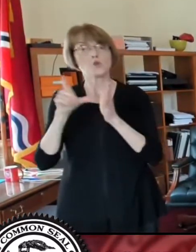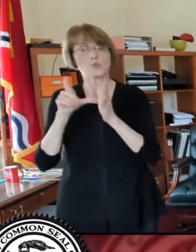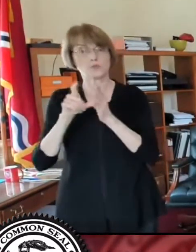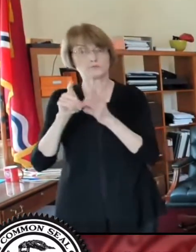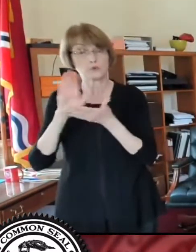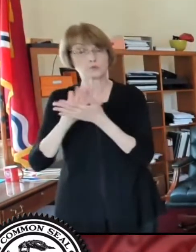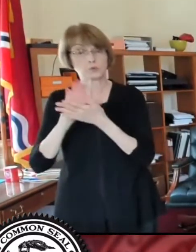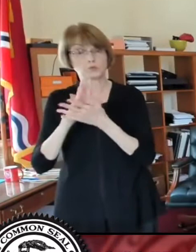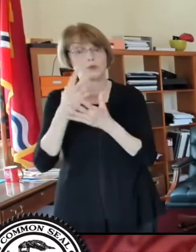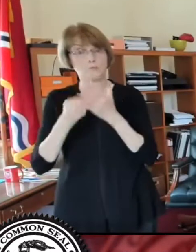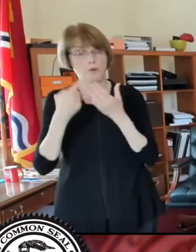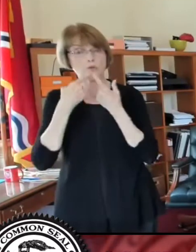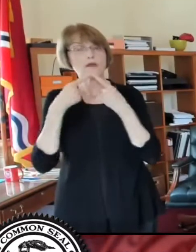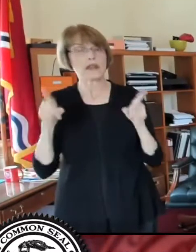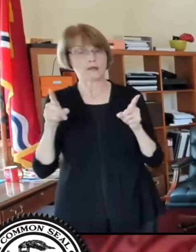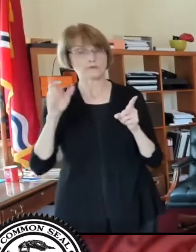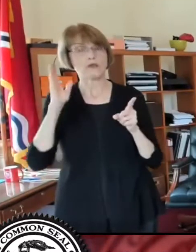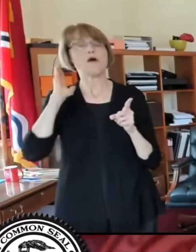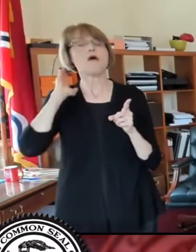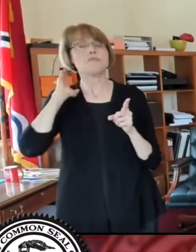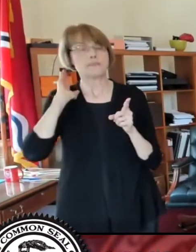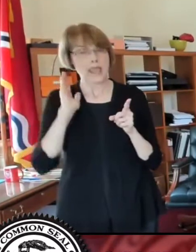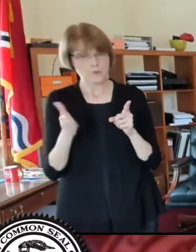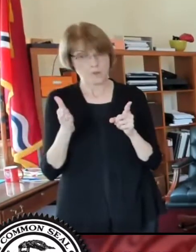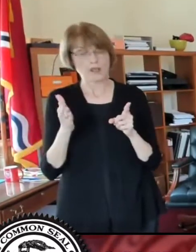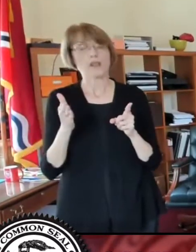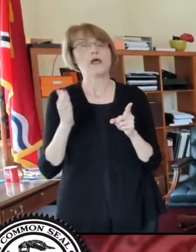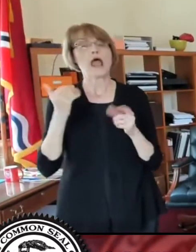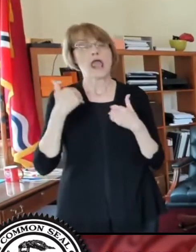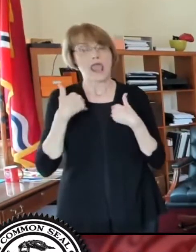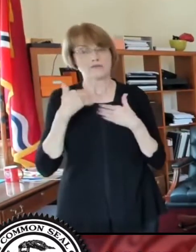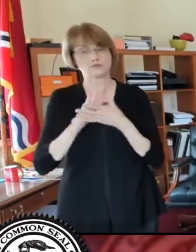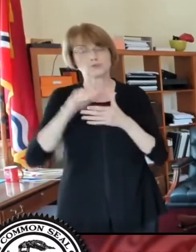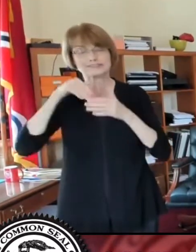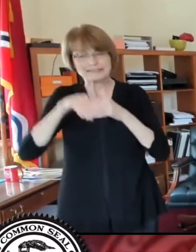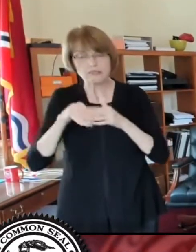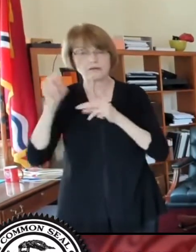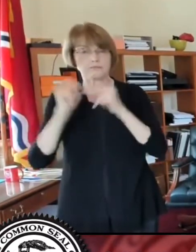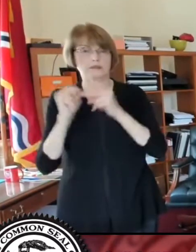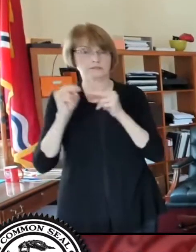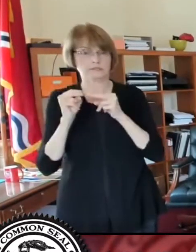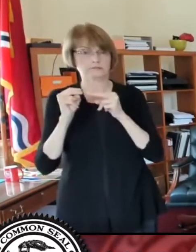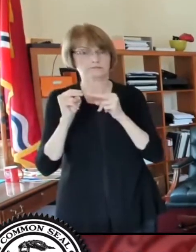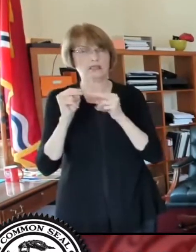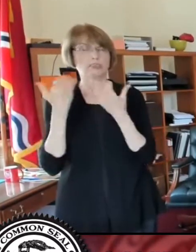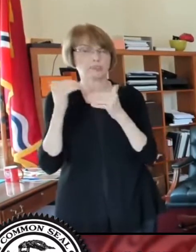they would be having in-person classes to some extent.